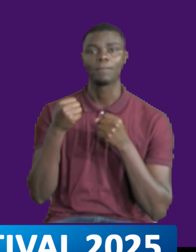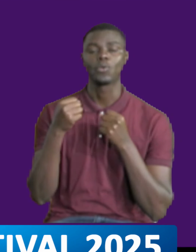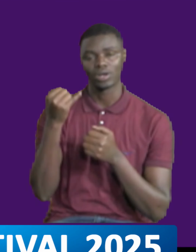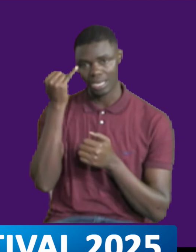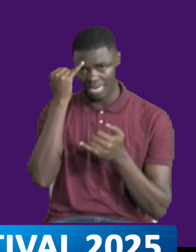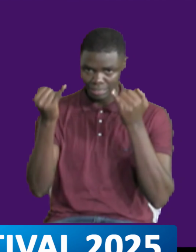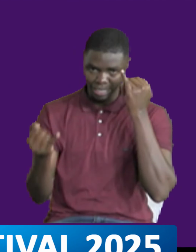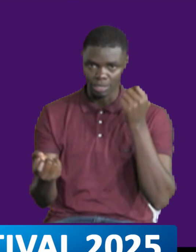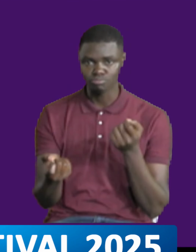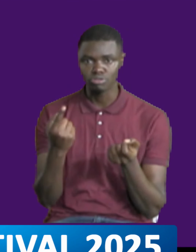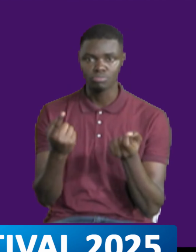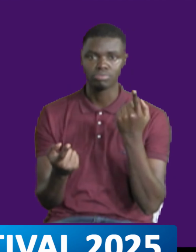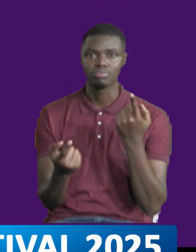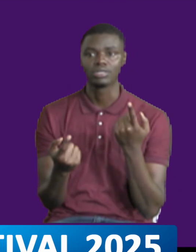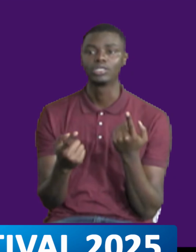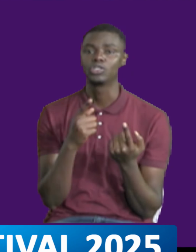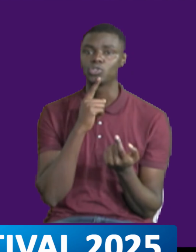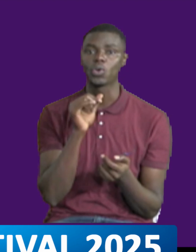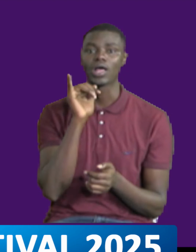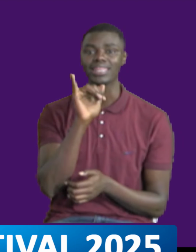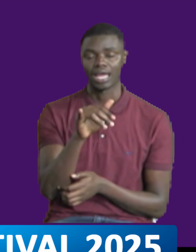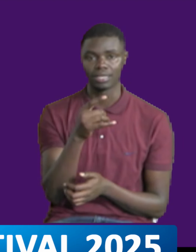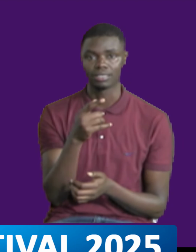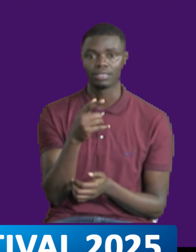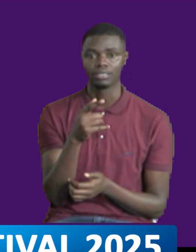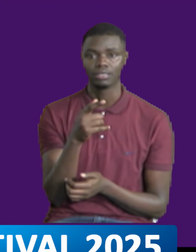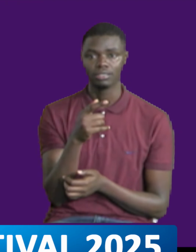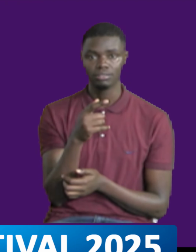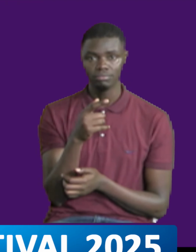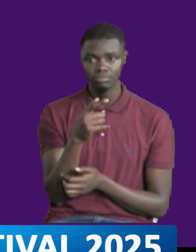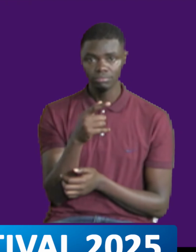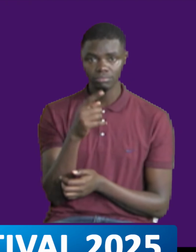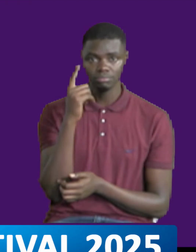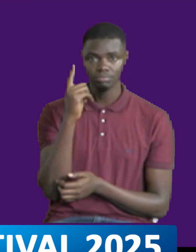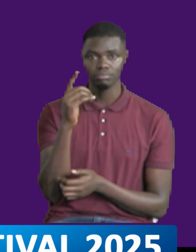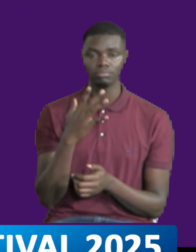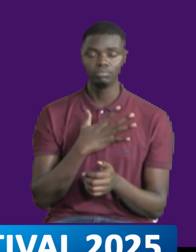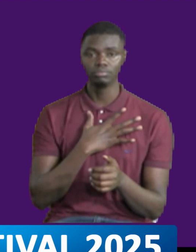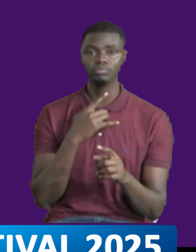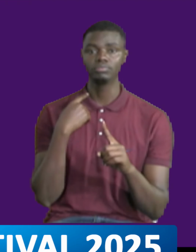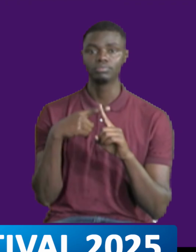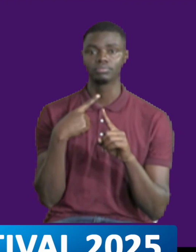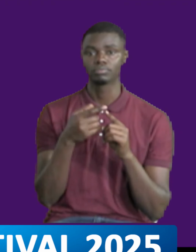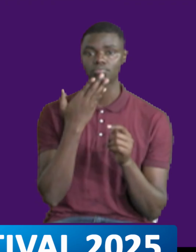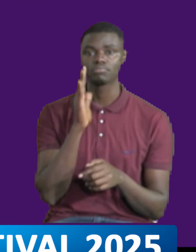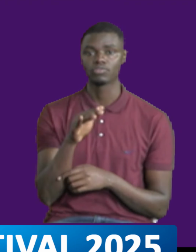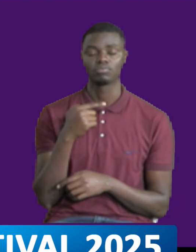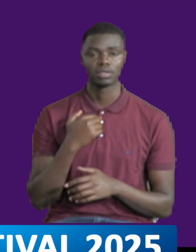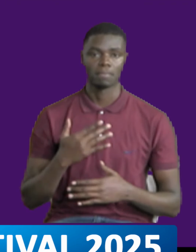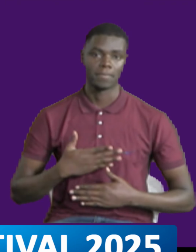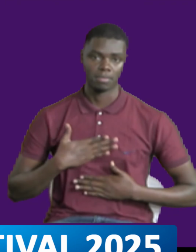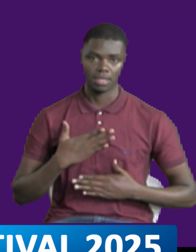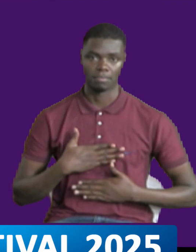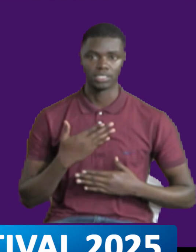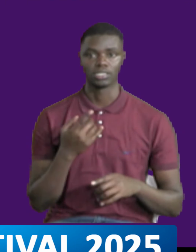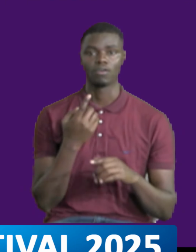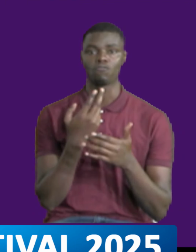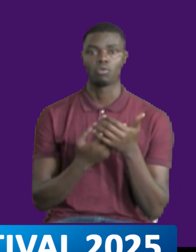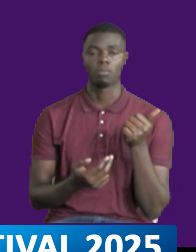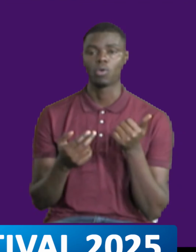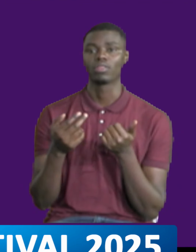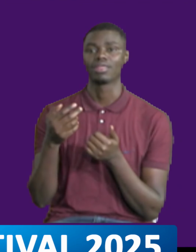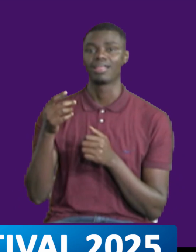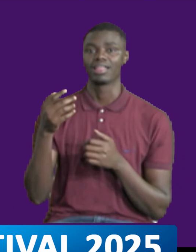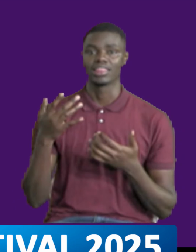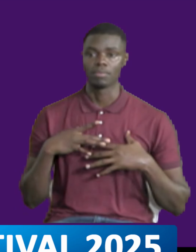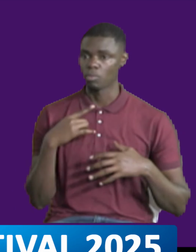came from that session. So that was one of the positive feedbacks that I really appreciated from both the